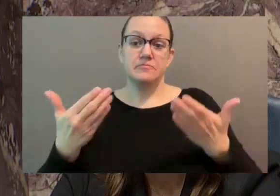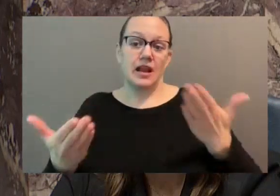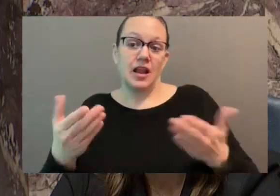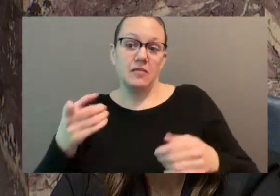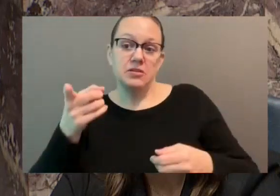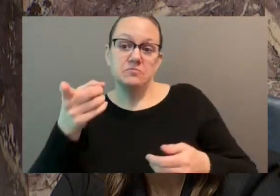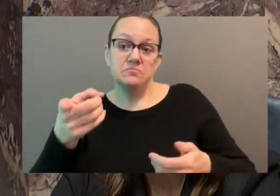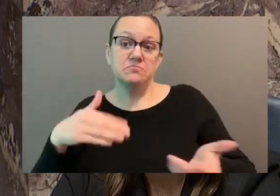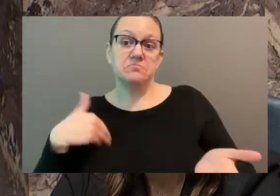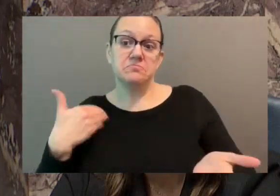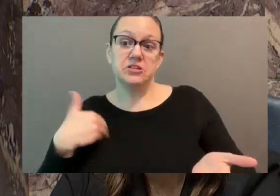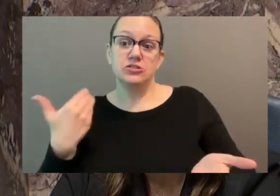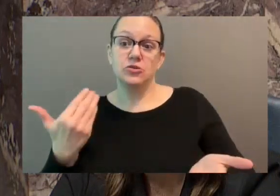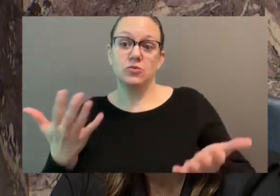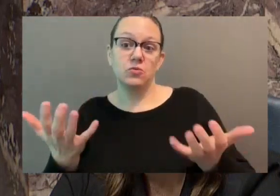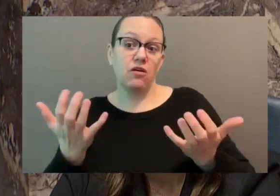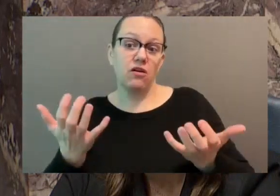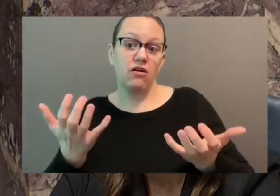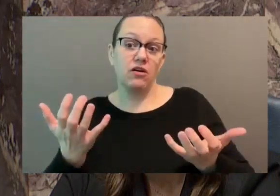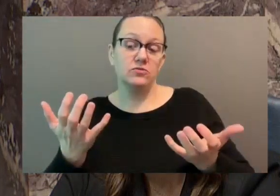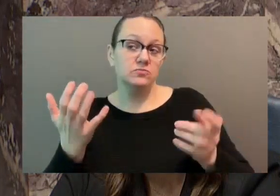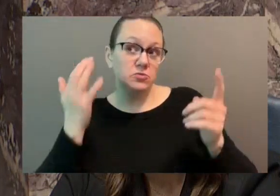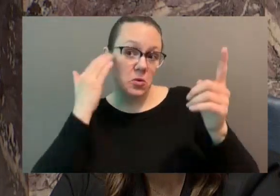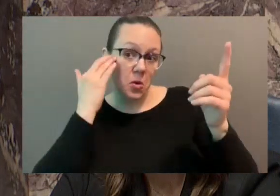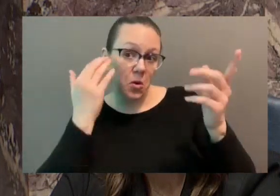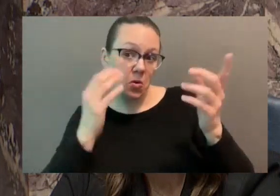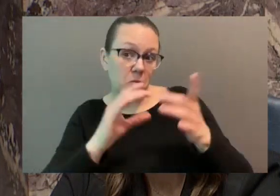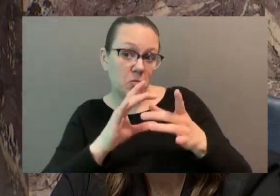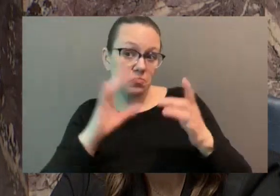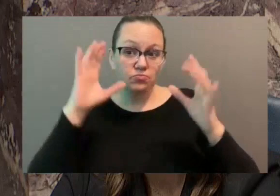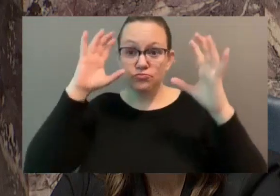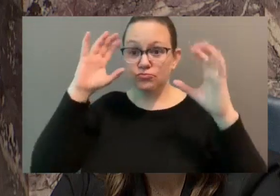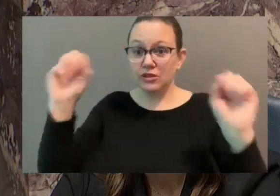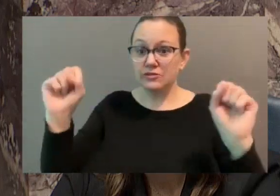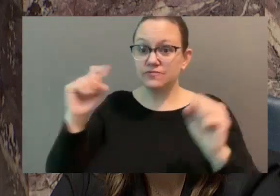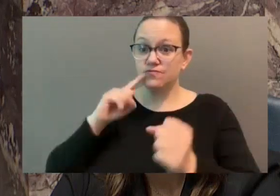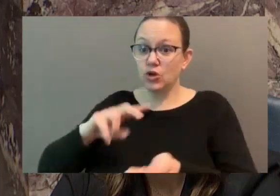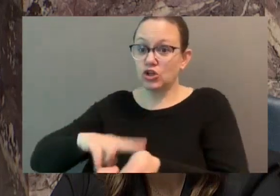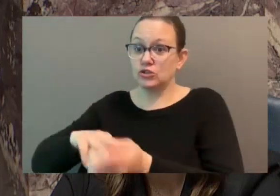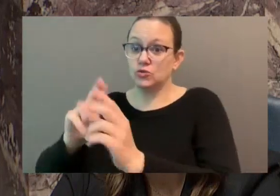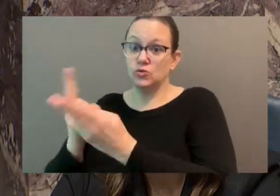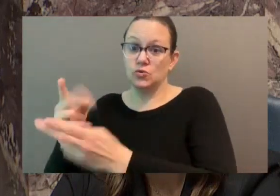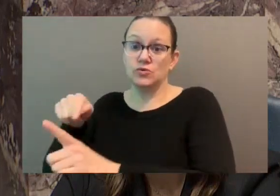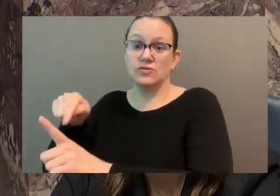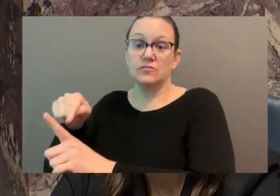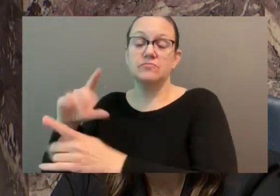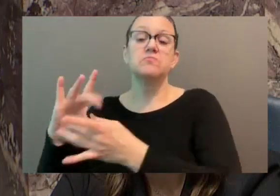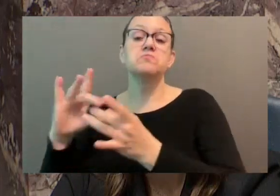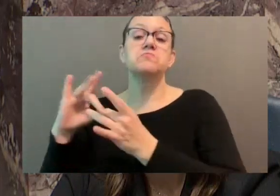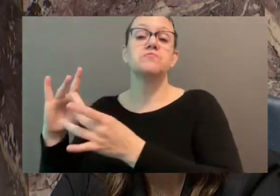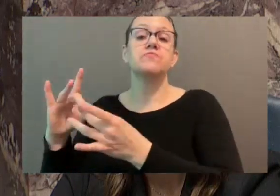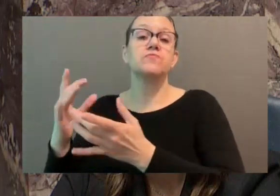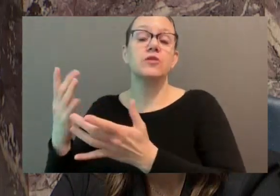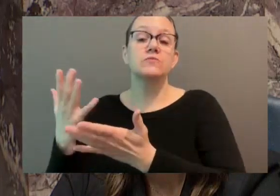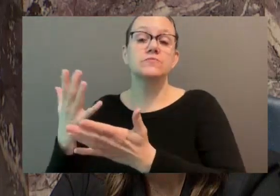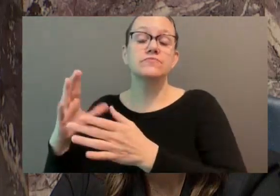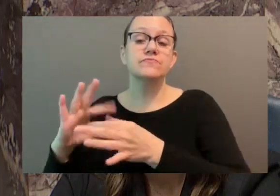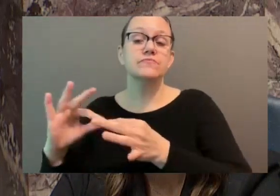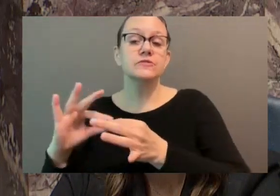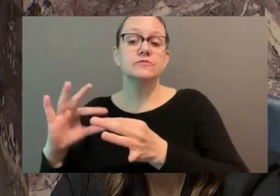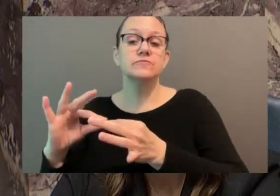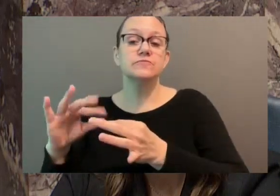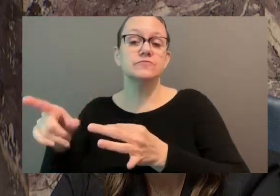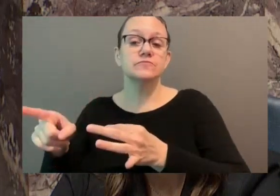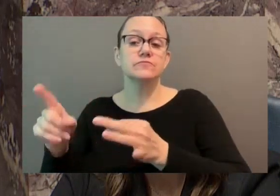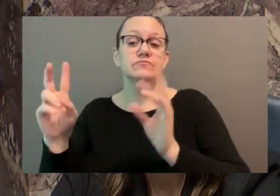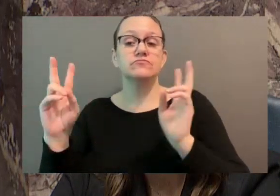about decriminalization. Here's what she had to say, and I quote, "Before there would be behaviors that just wouldn't be tolerated.